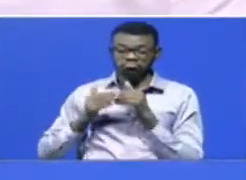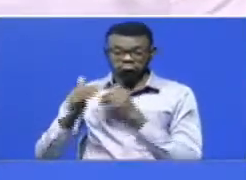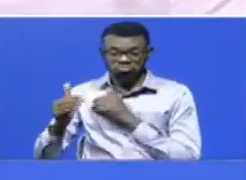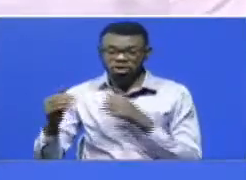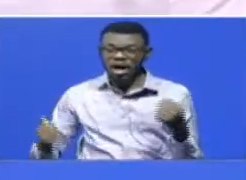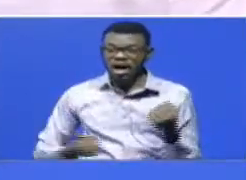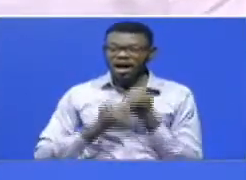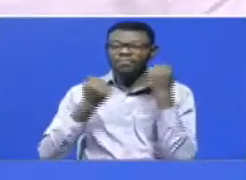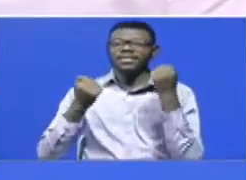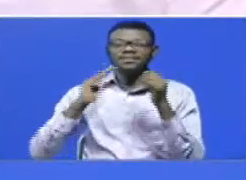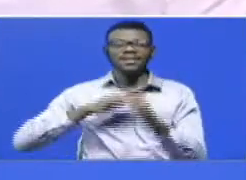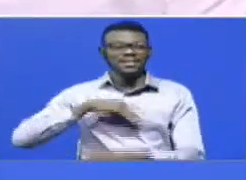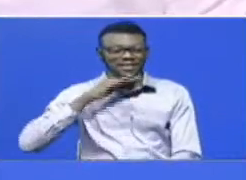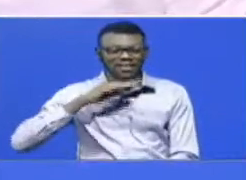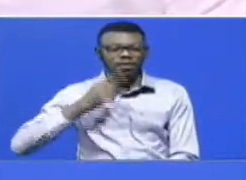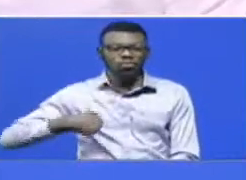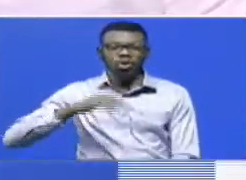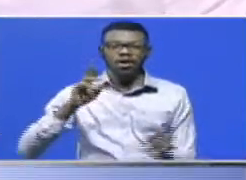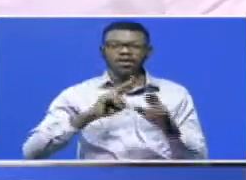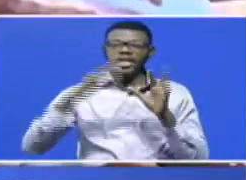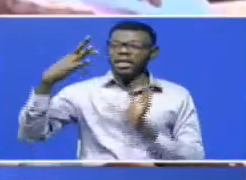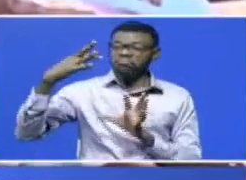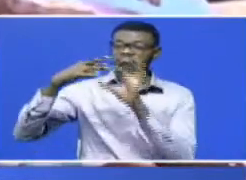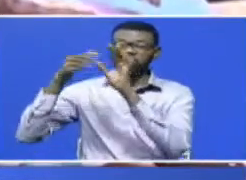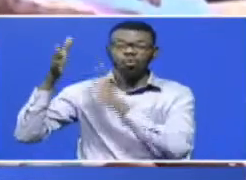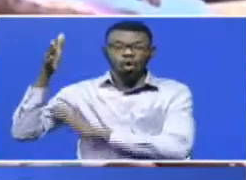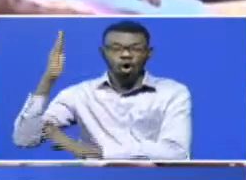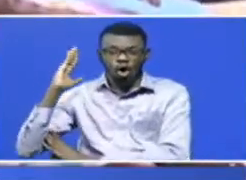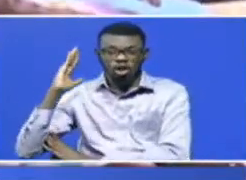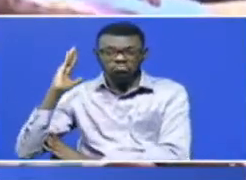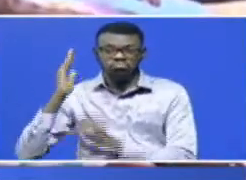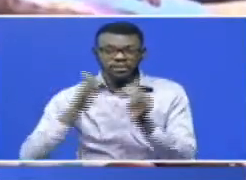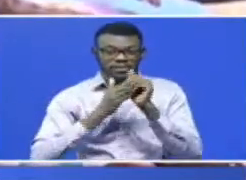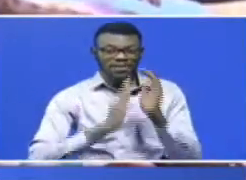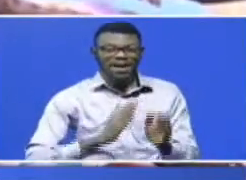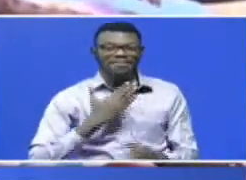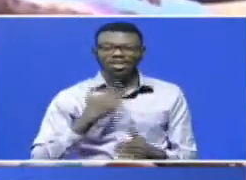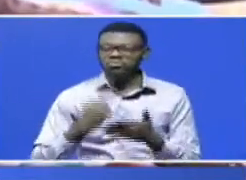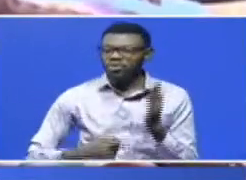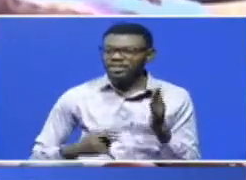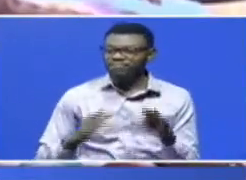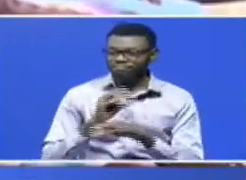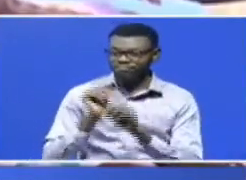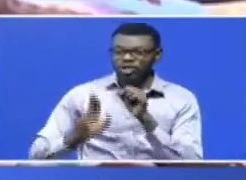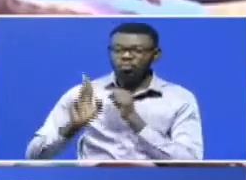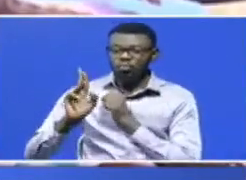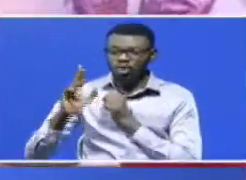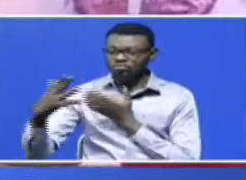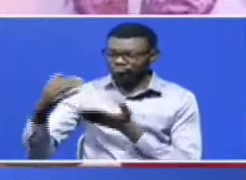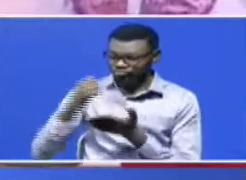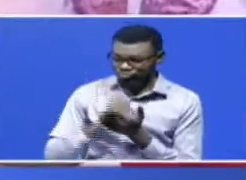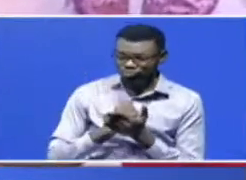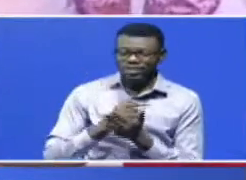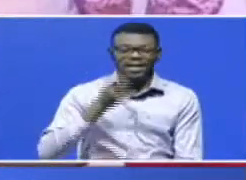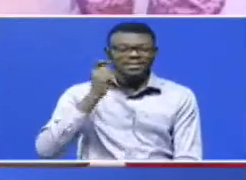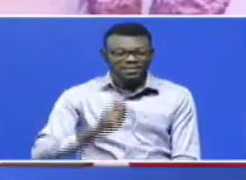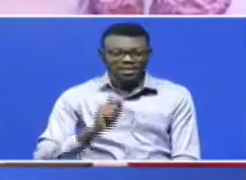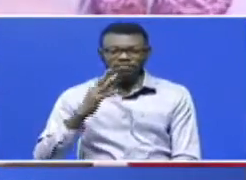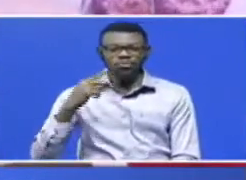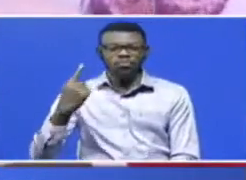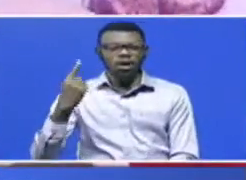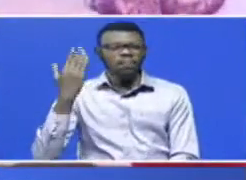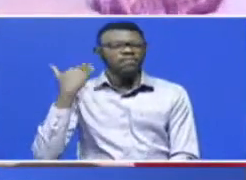we are ready to meet our Maker. Leaders demanding that President Uhuru Kenyatta appoints the 41 judges who are recommended